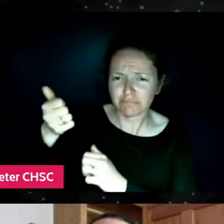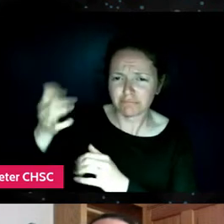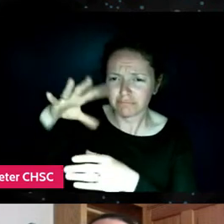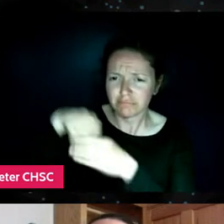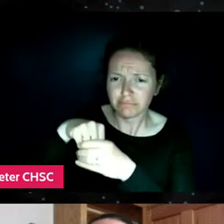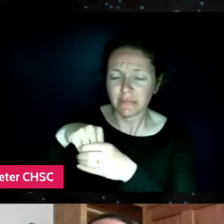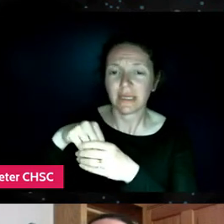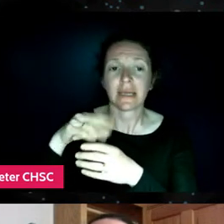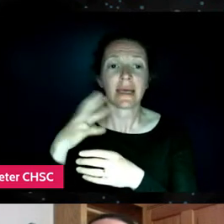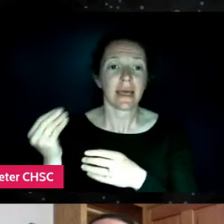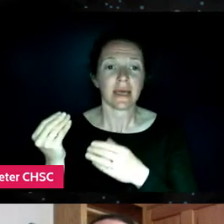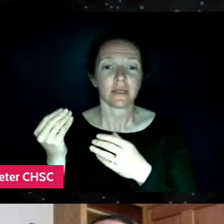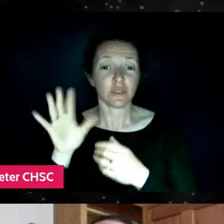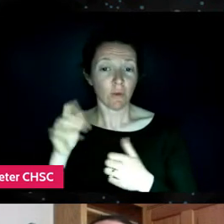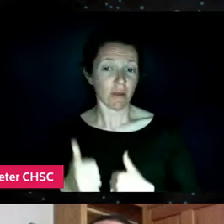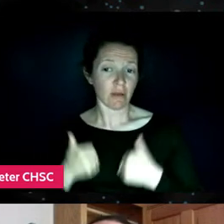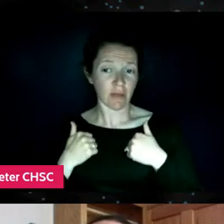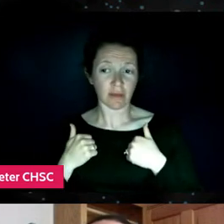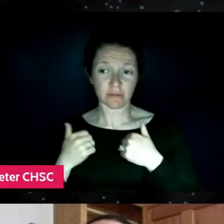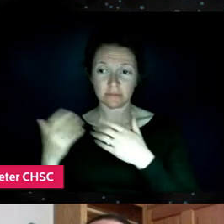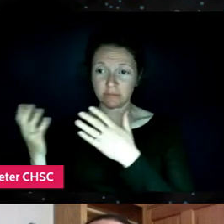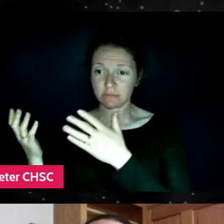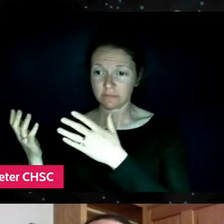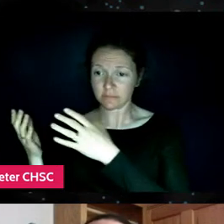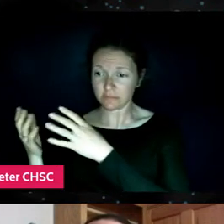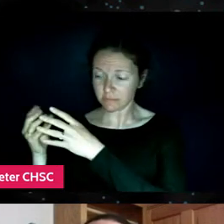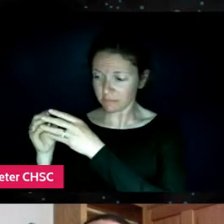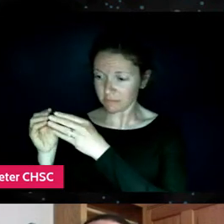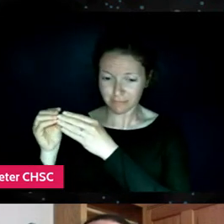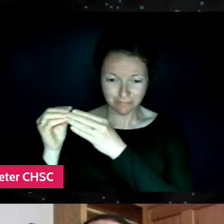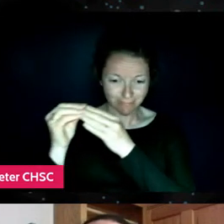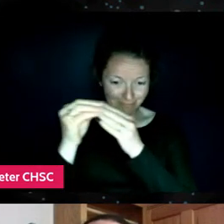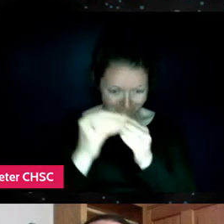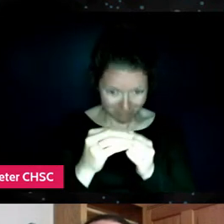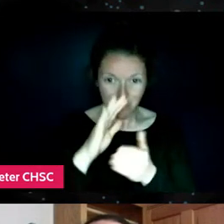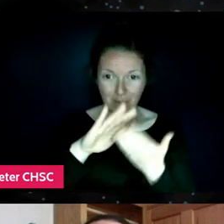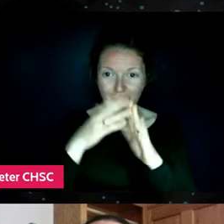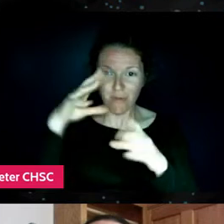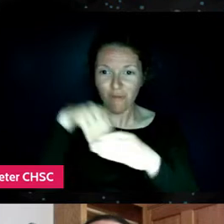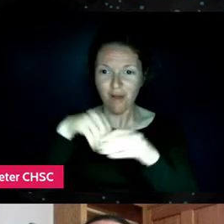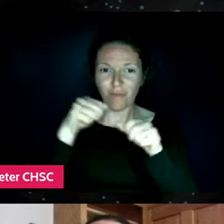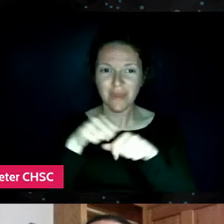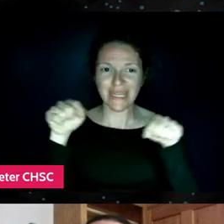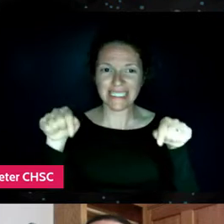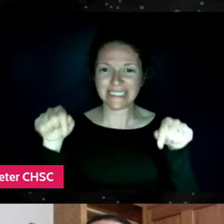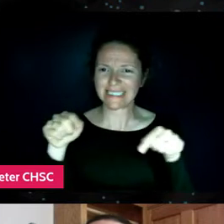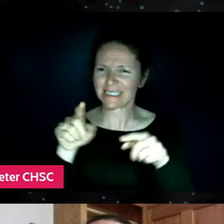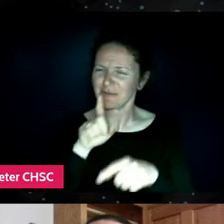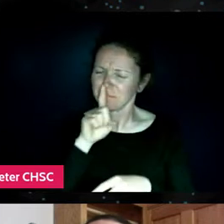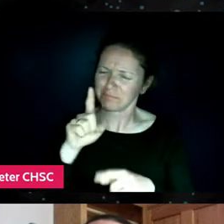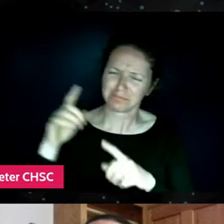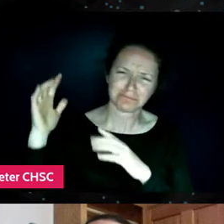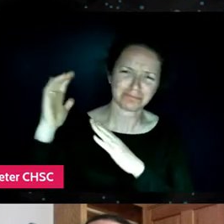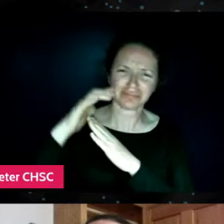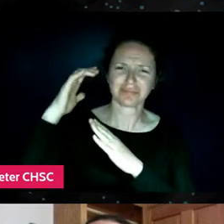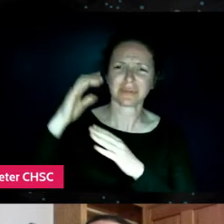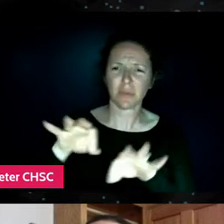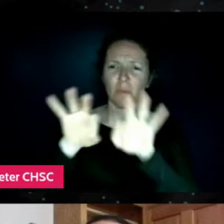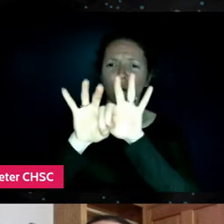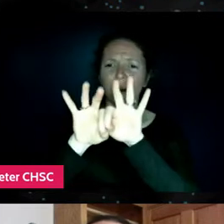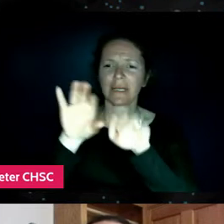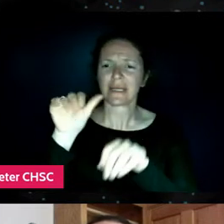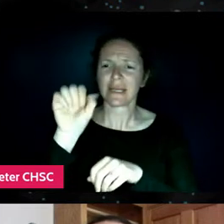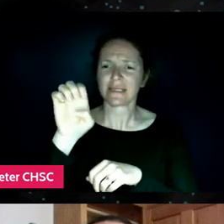And what in your life led you to become involved in this, this super important case? So